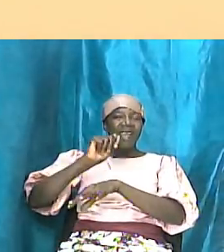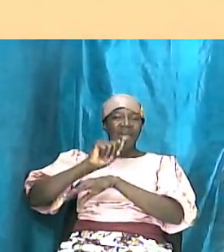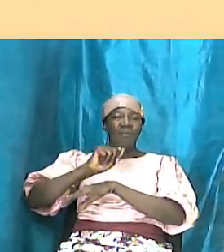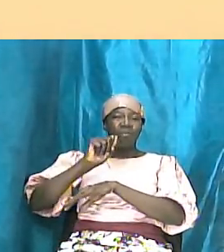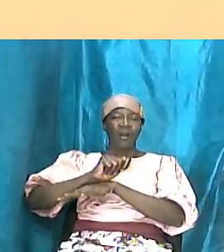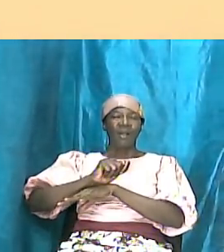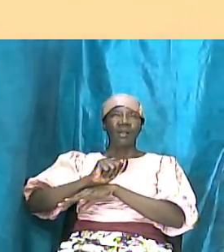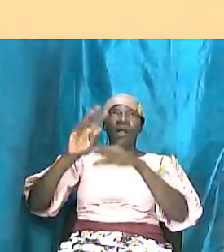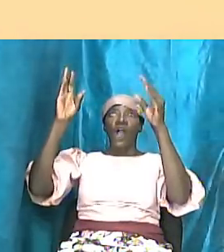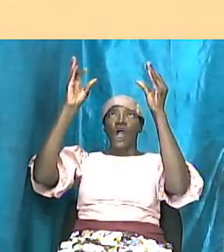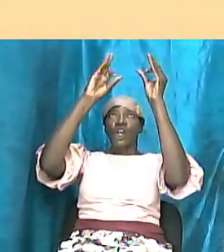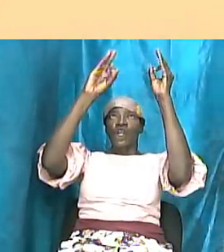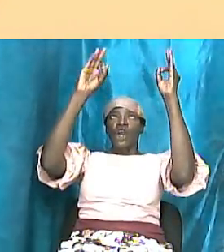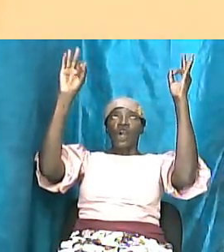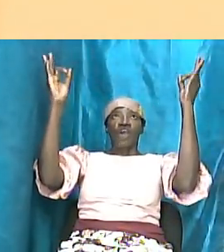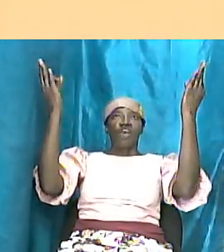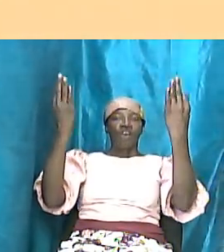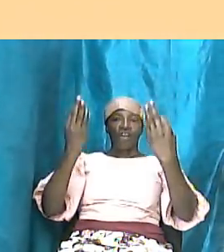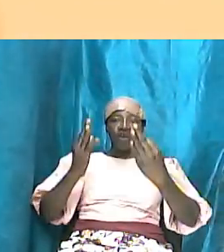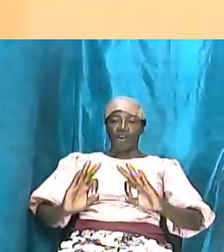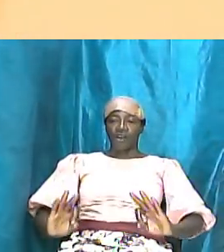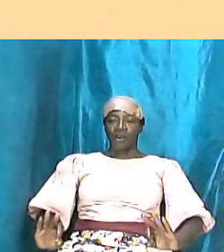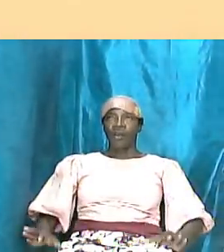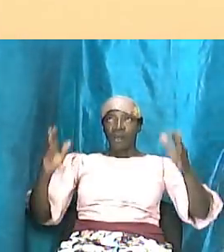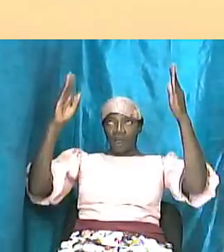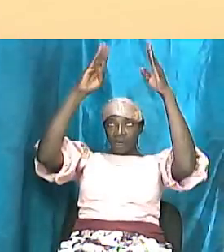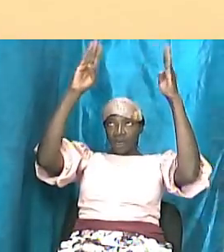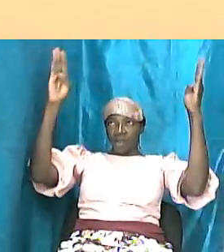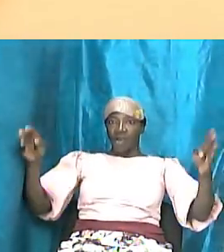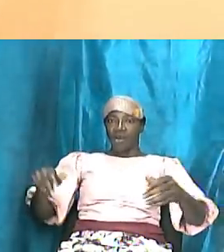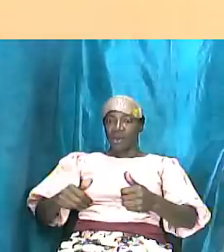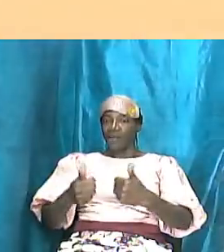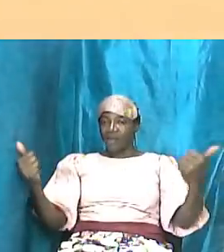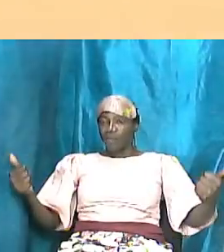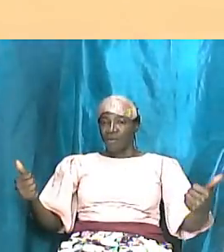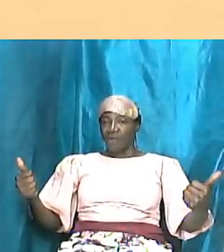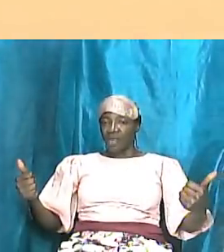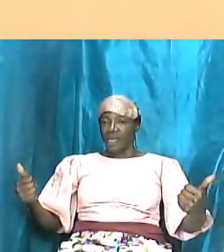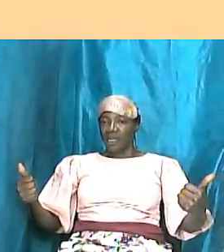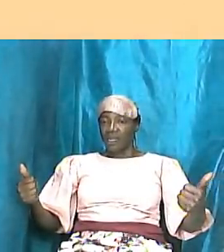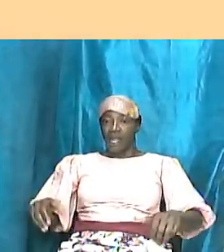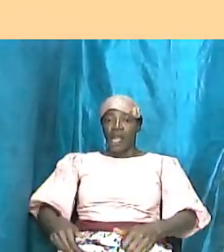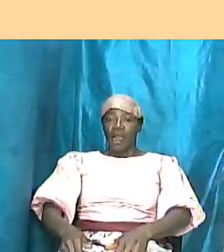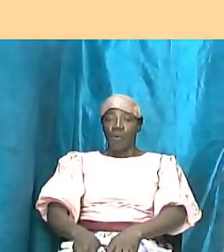the curtain that separated the holy from the holy of holies was split in two